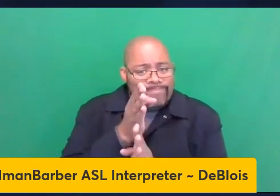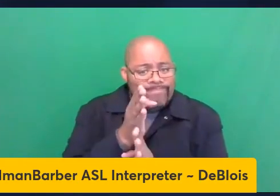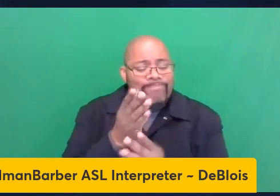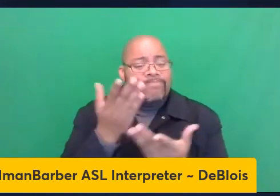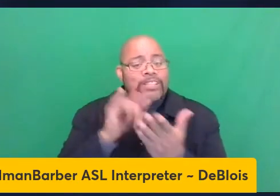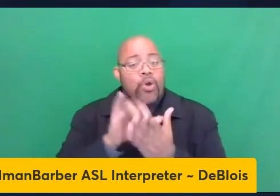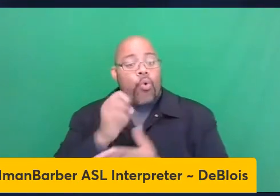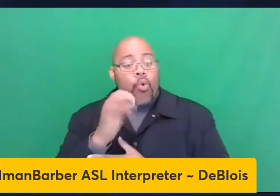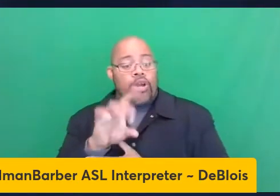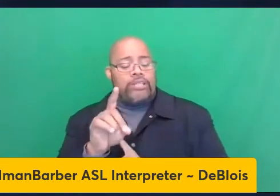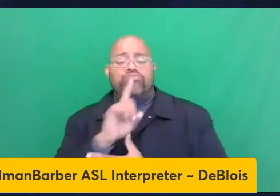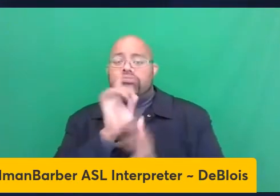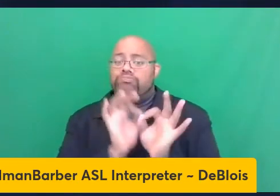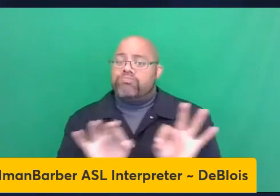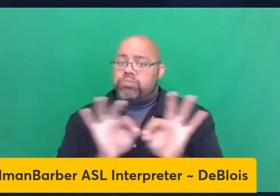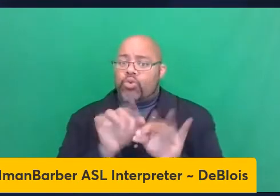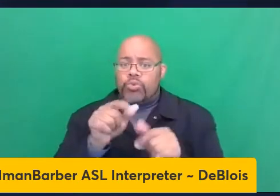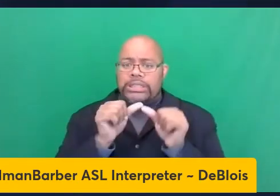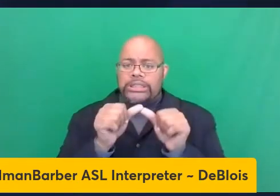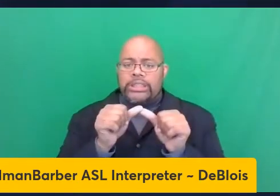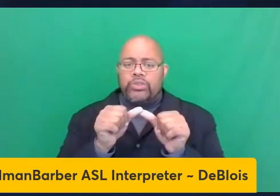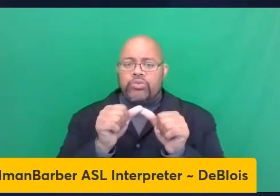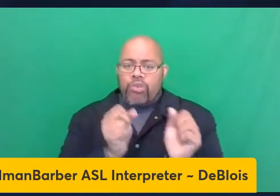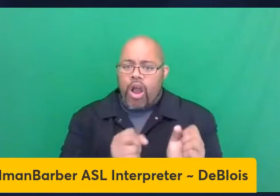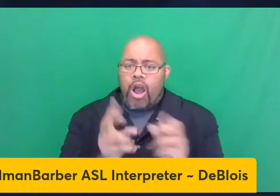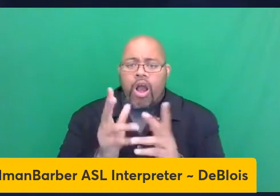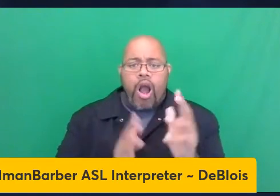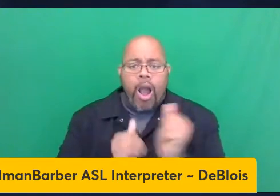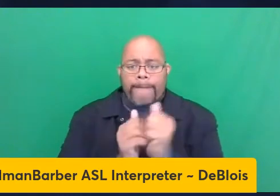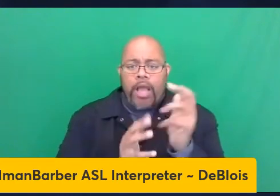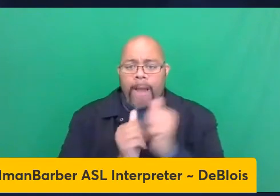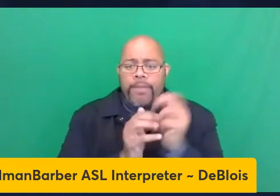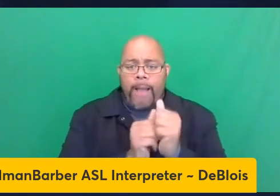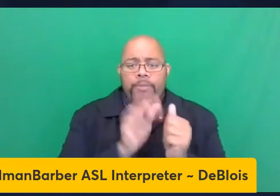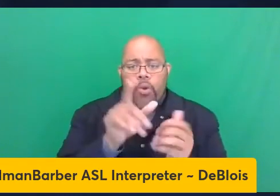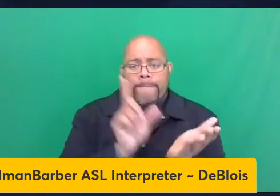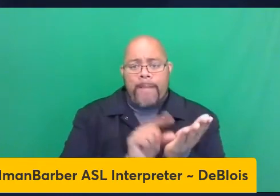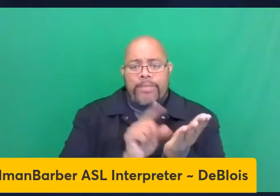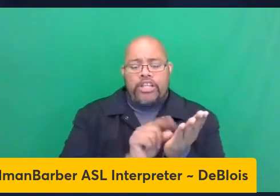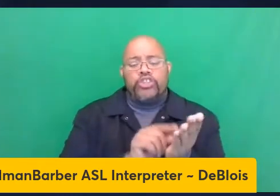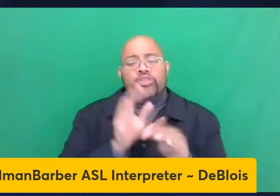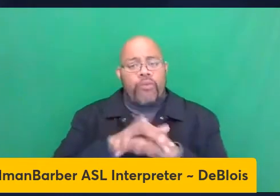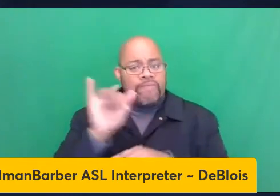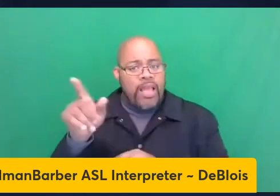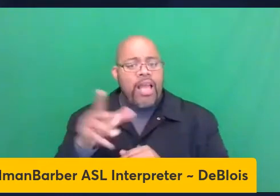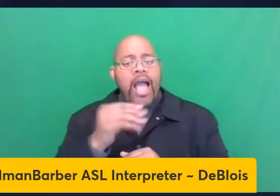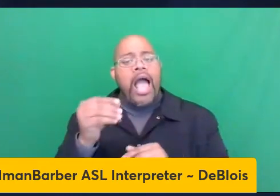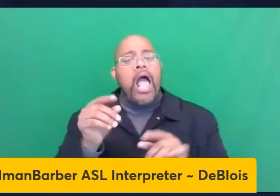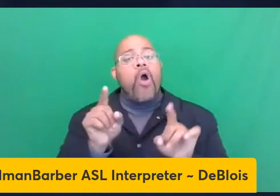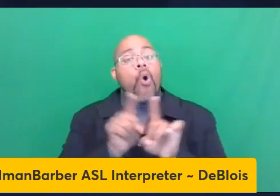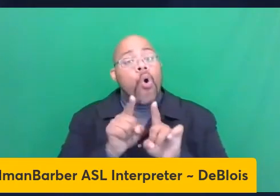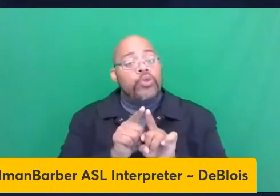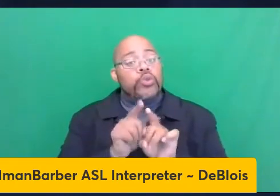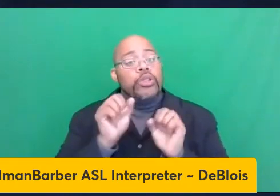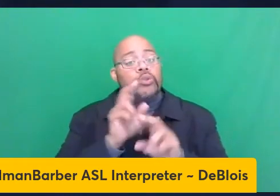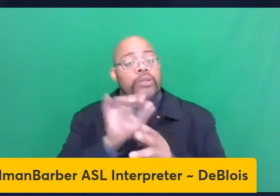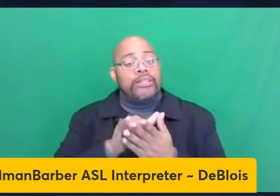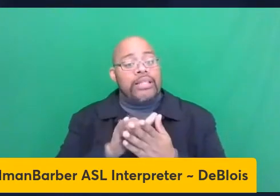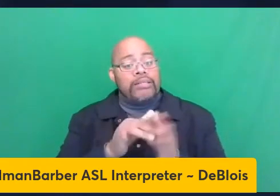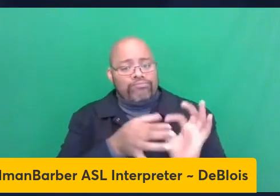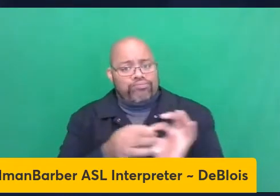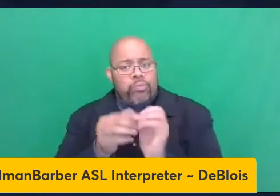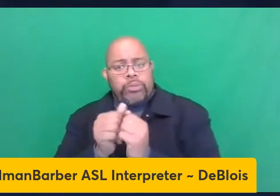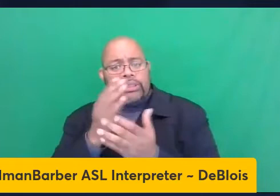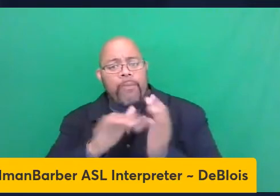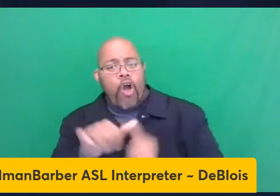like Orchid is really important for you to continuously update your publications on. And again, you can use that in tandem with some of